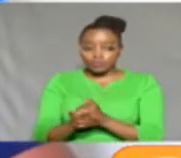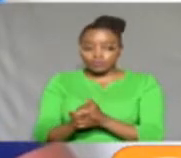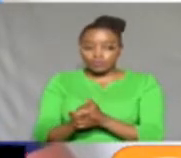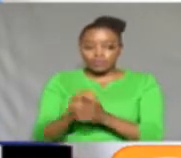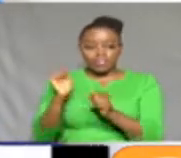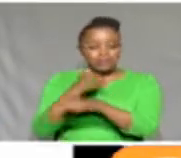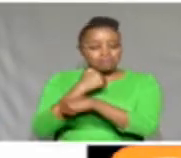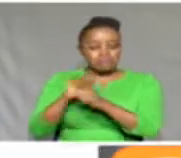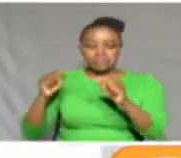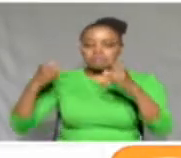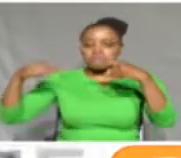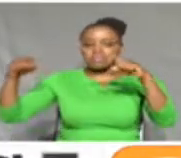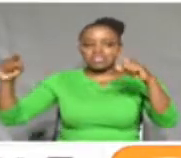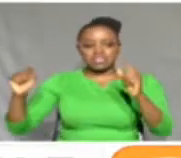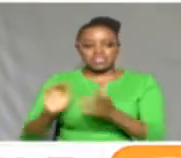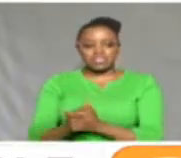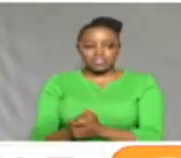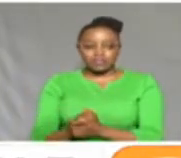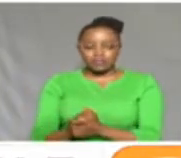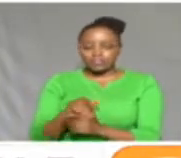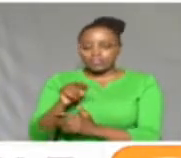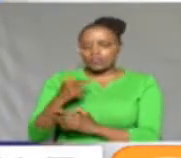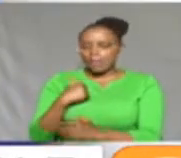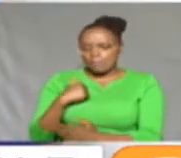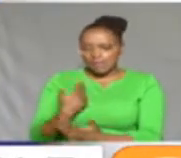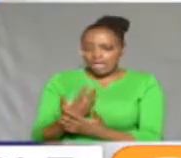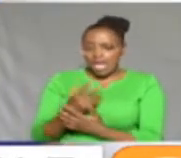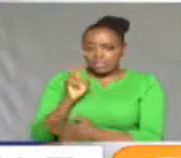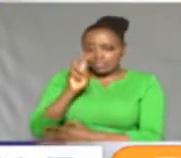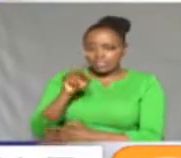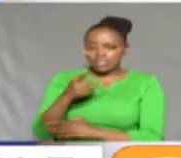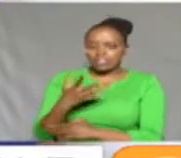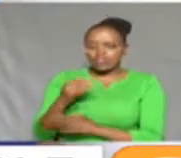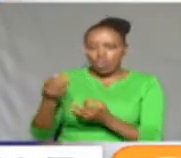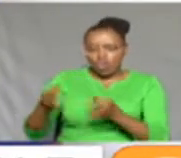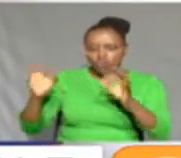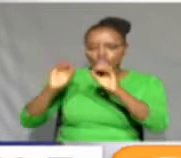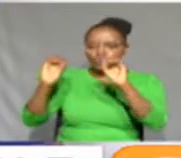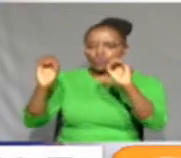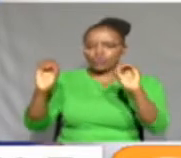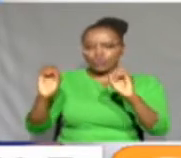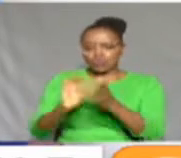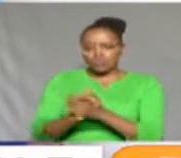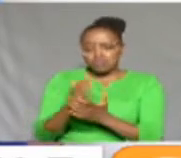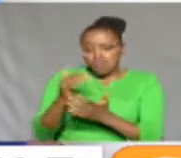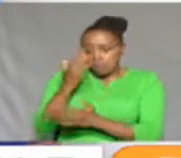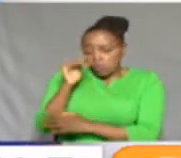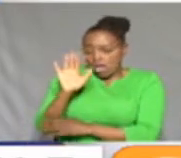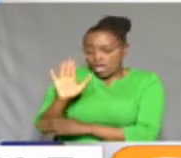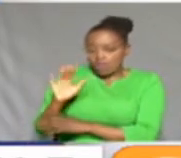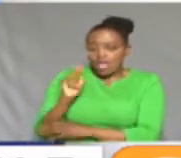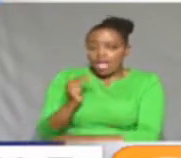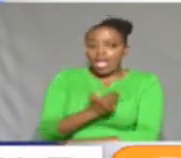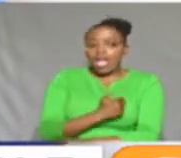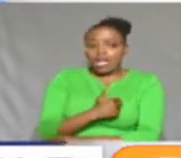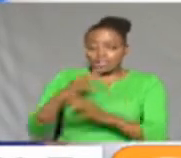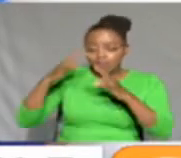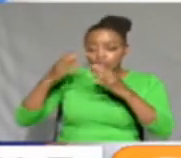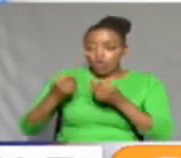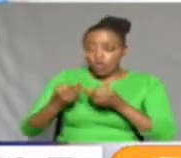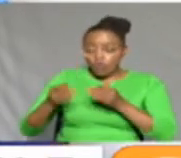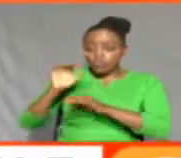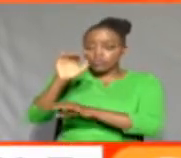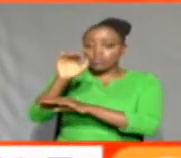we can't make it. I took it that still is not official as perhaps, because as we made an